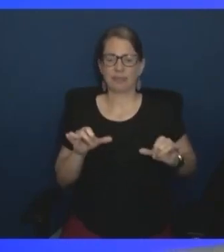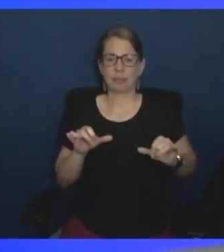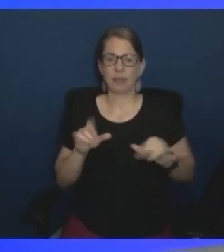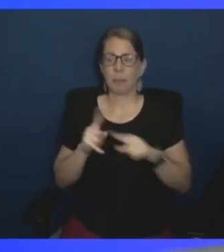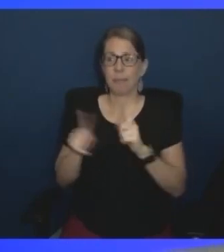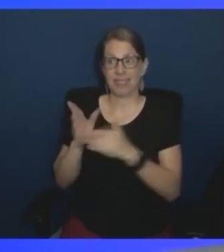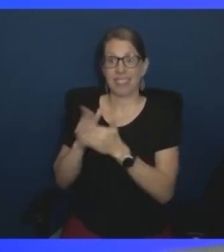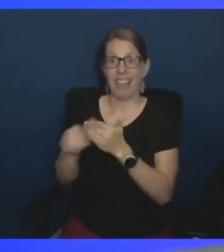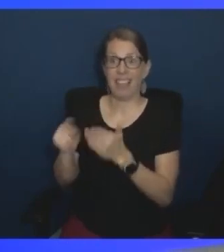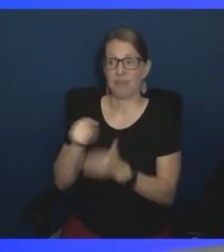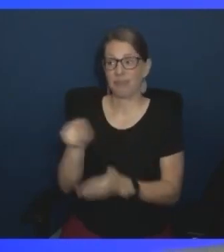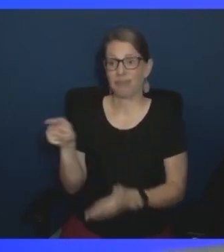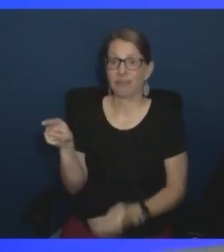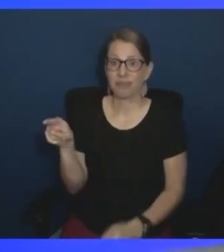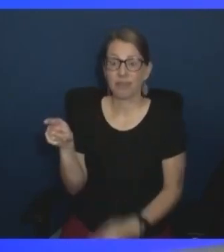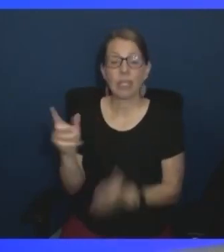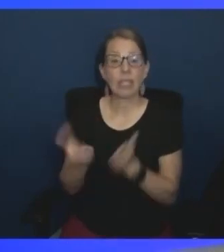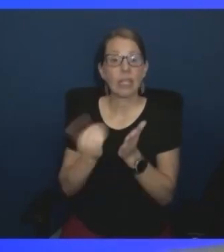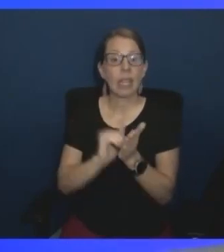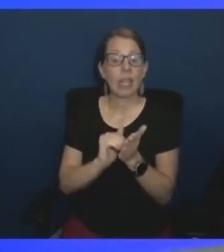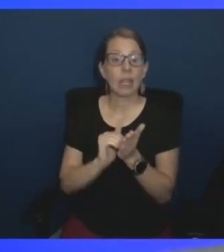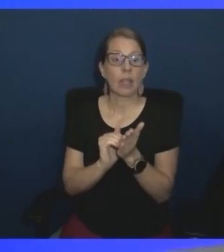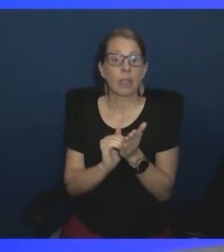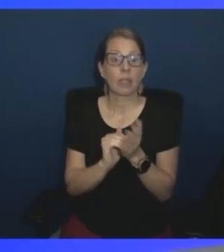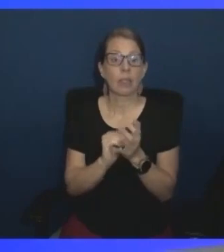And again, I think if